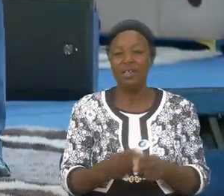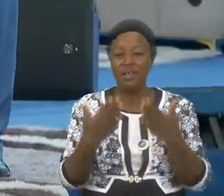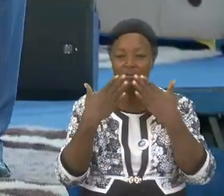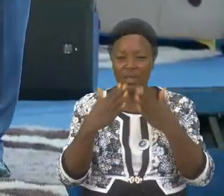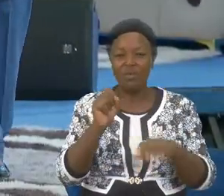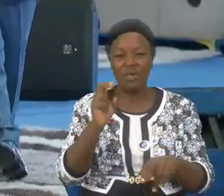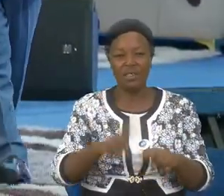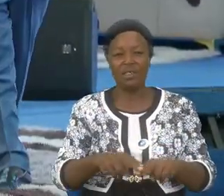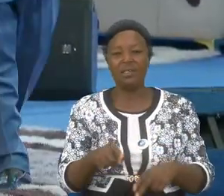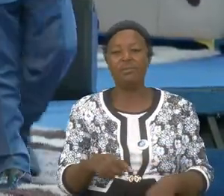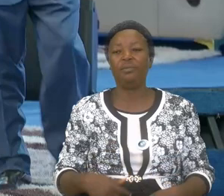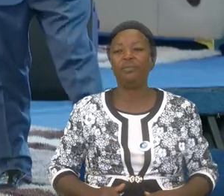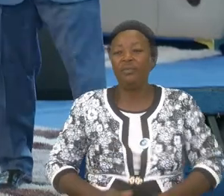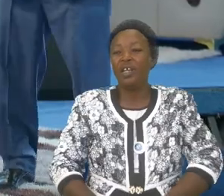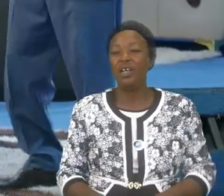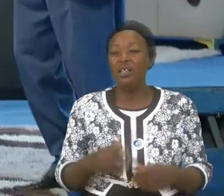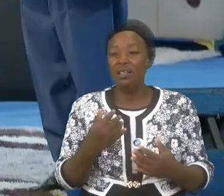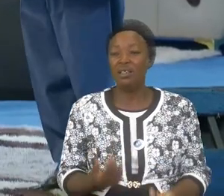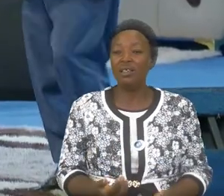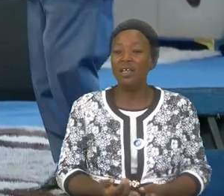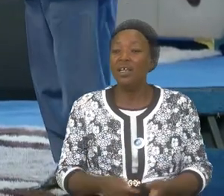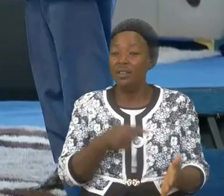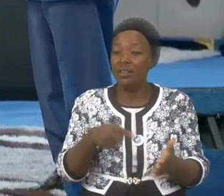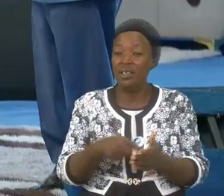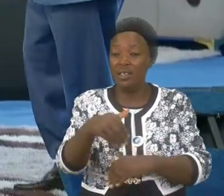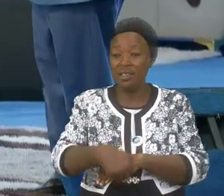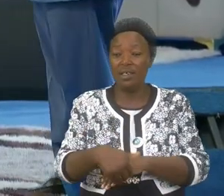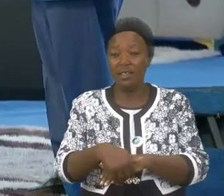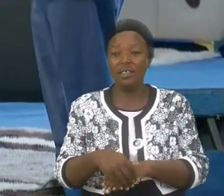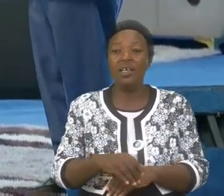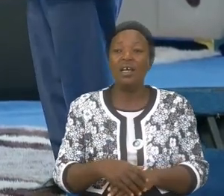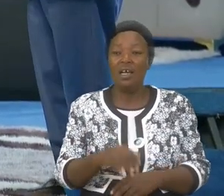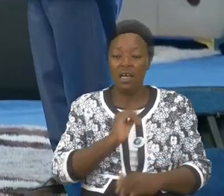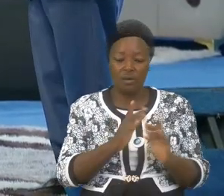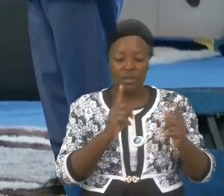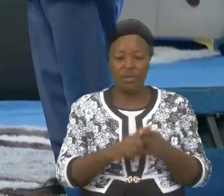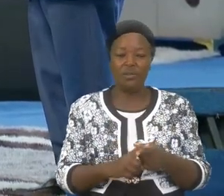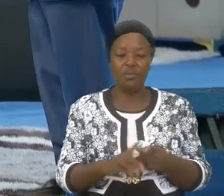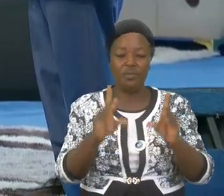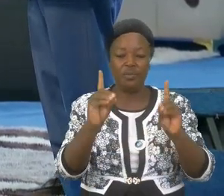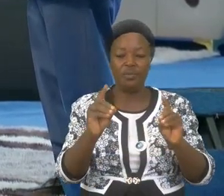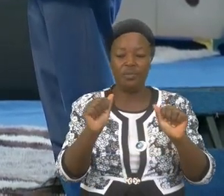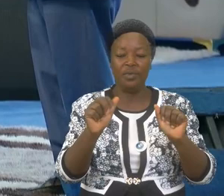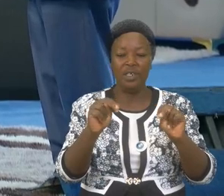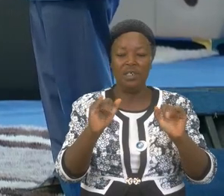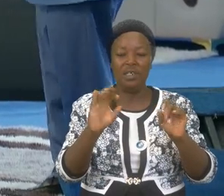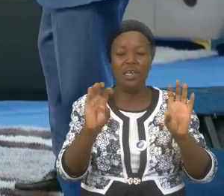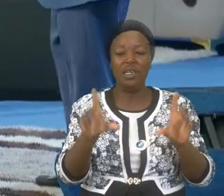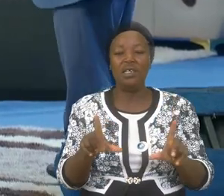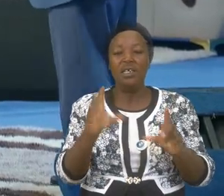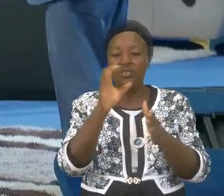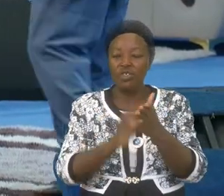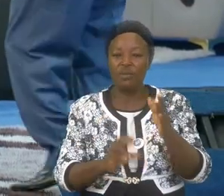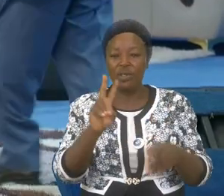to Daniel chapter 2. Now you need to pay attention. There's a dream in Daniel